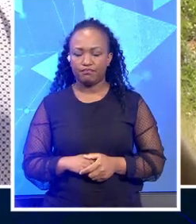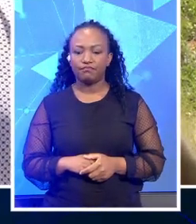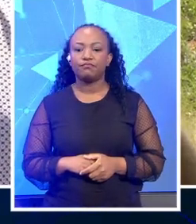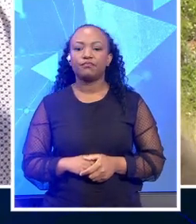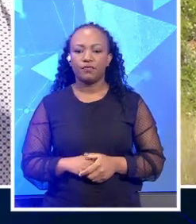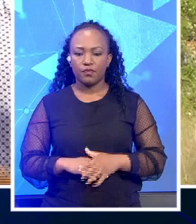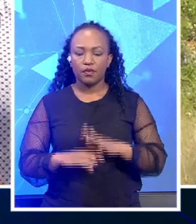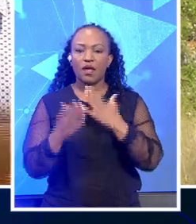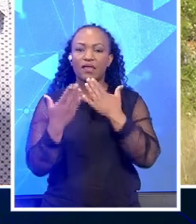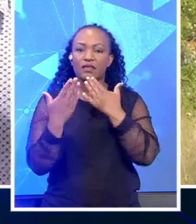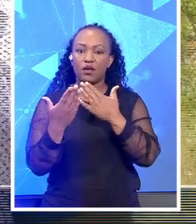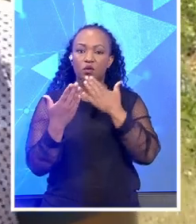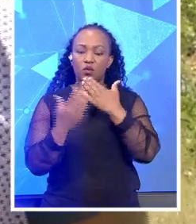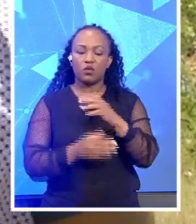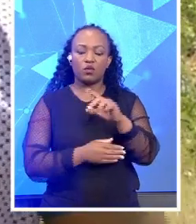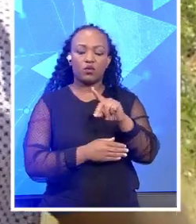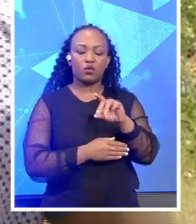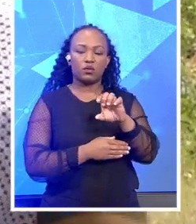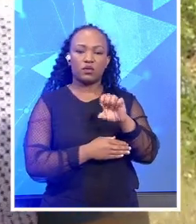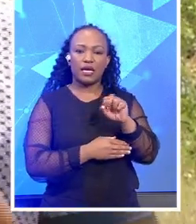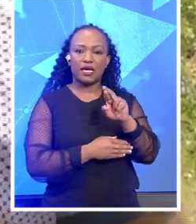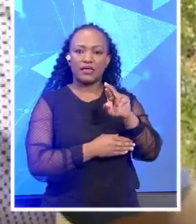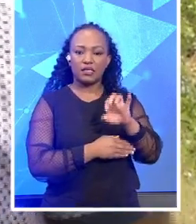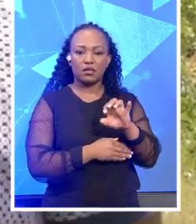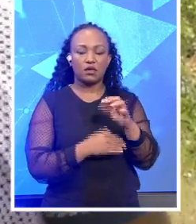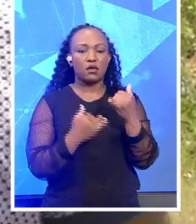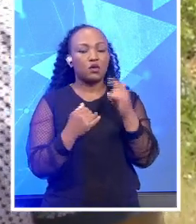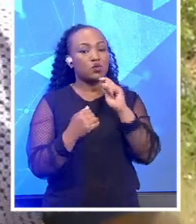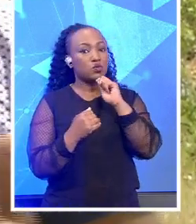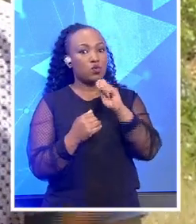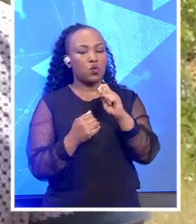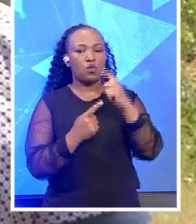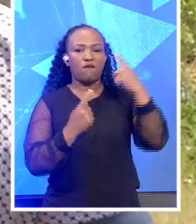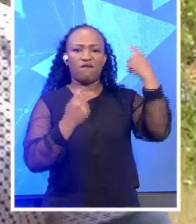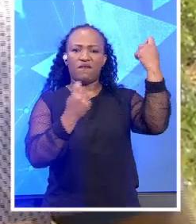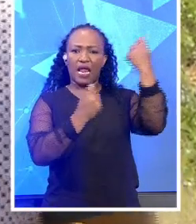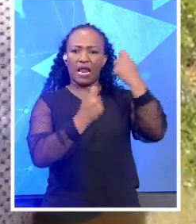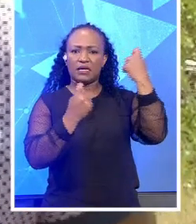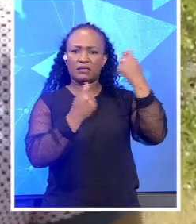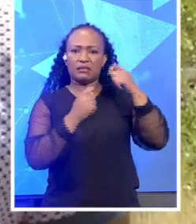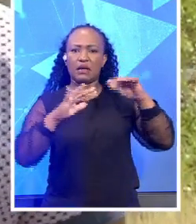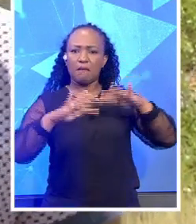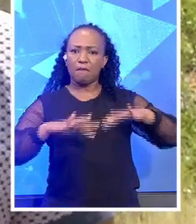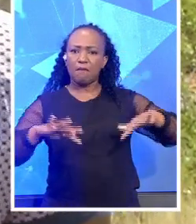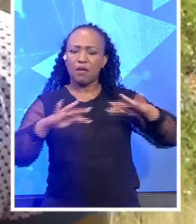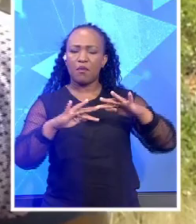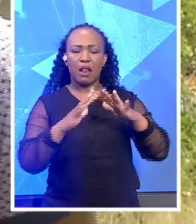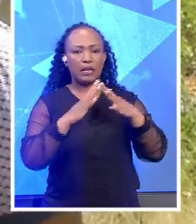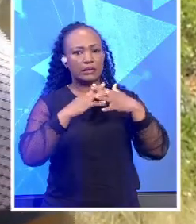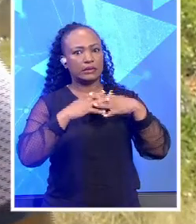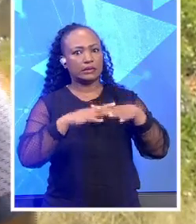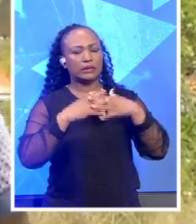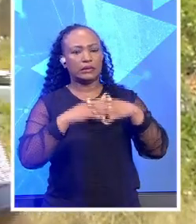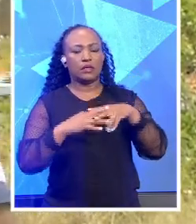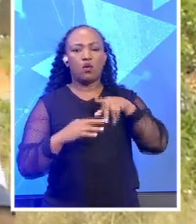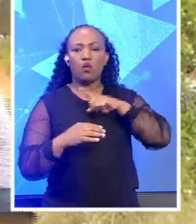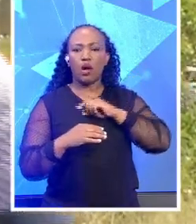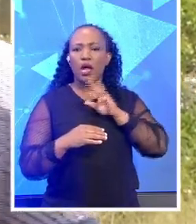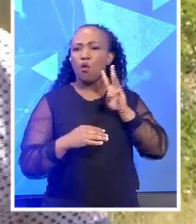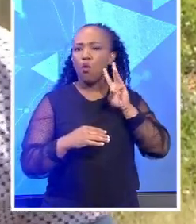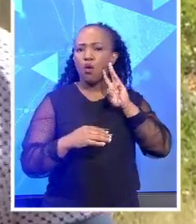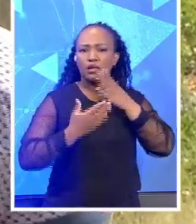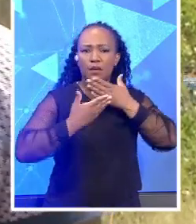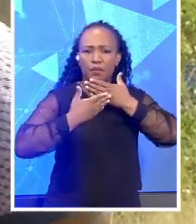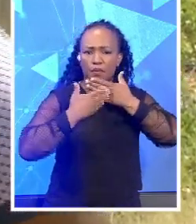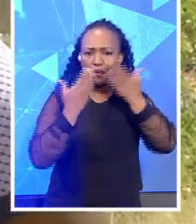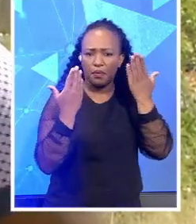Thank you so much, Desiree. You know, it's a nightmare for people in the rural area to not have water or even to share water with animals. But if you flip